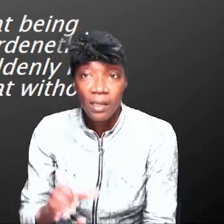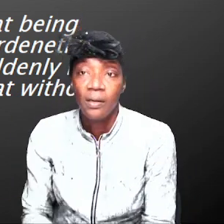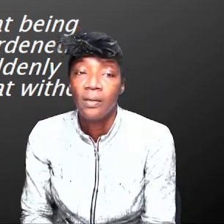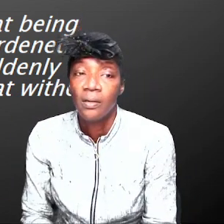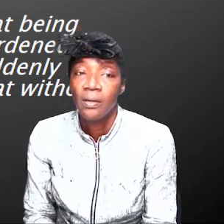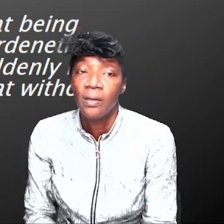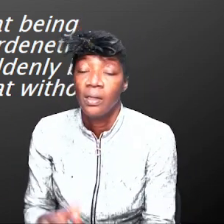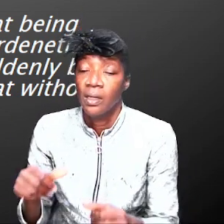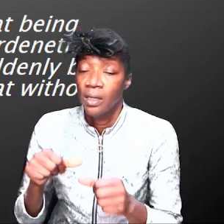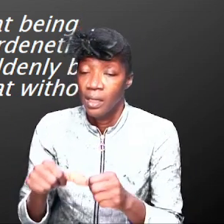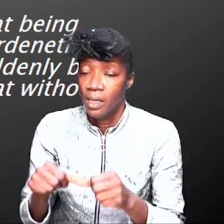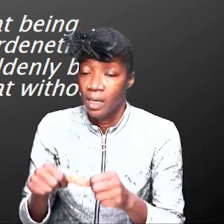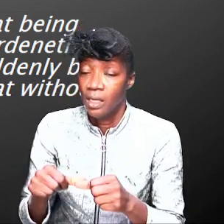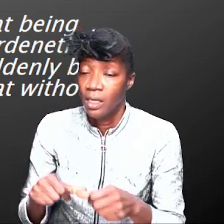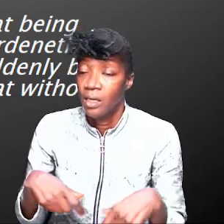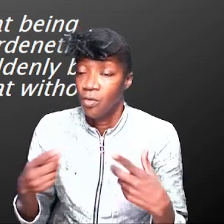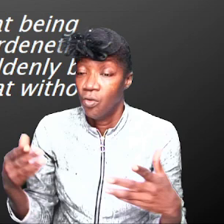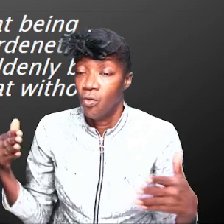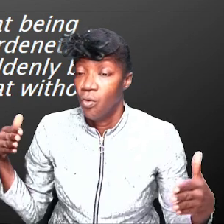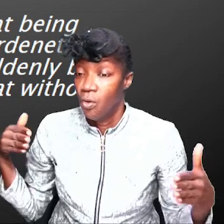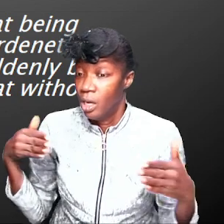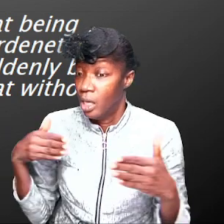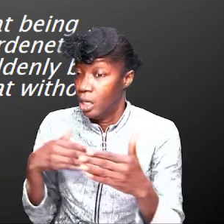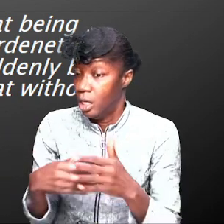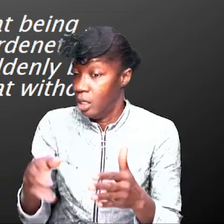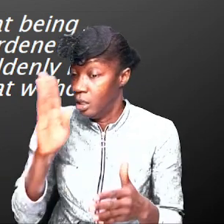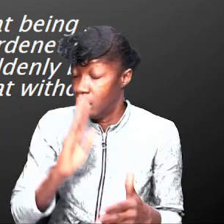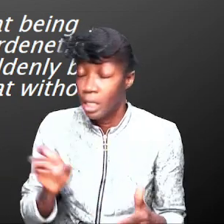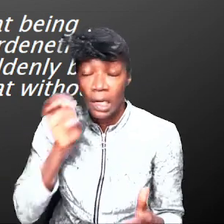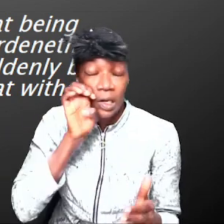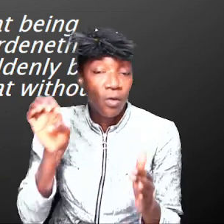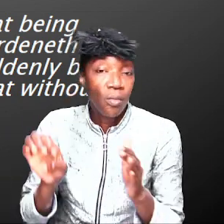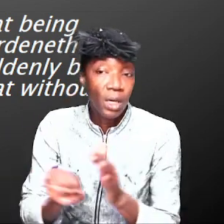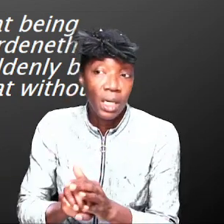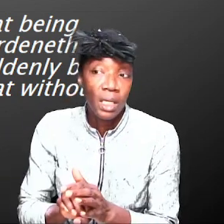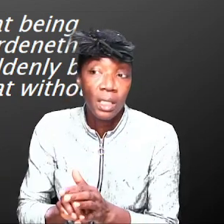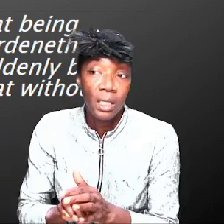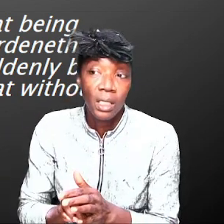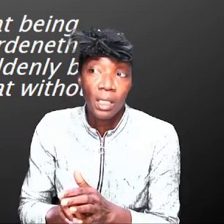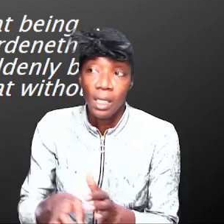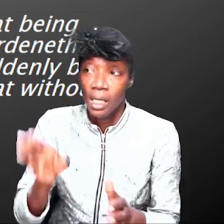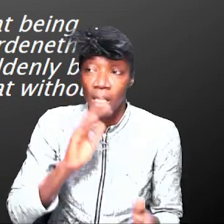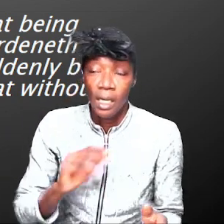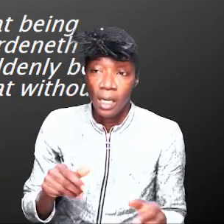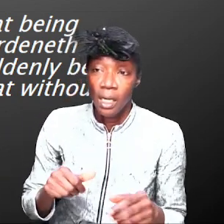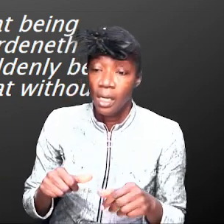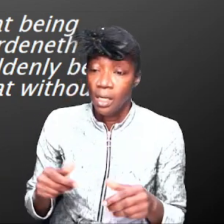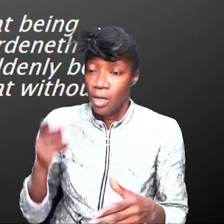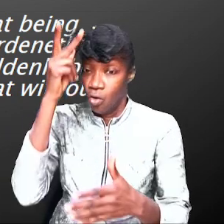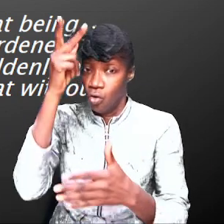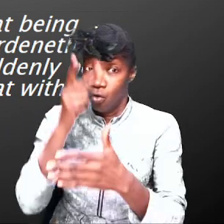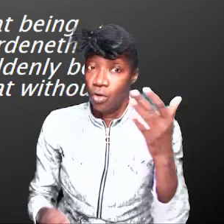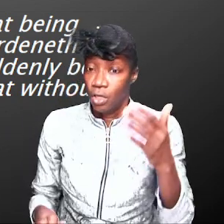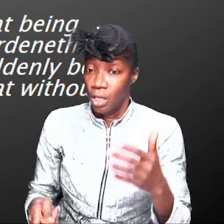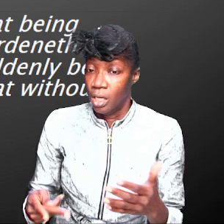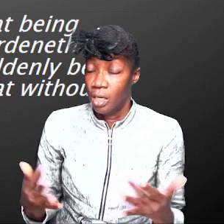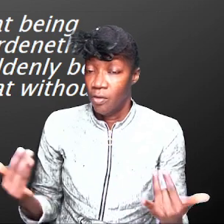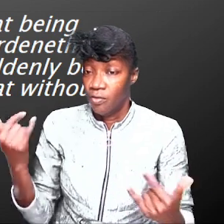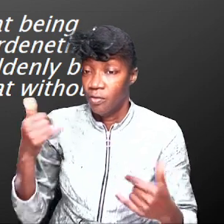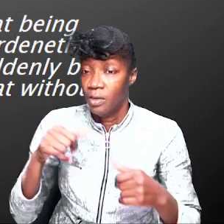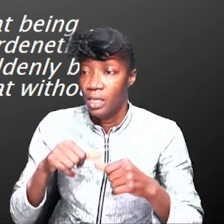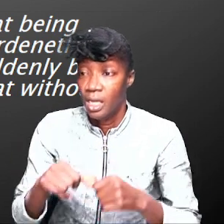if we continue to go against his commands, God will cut us off today. God bless you